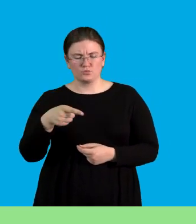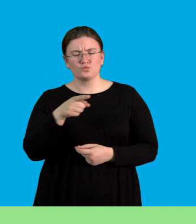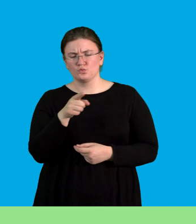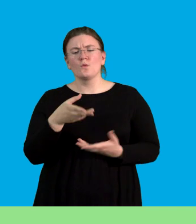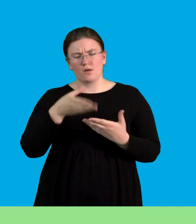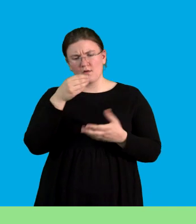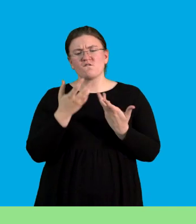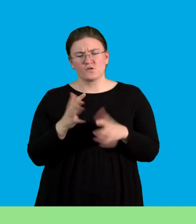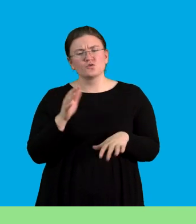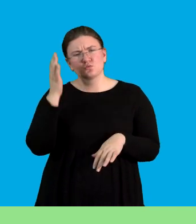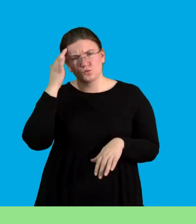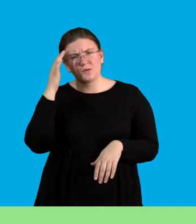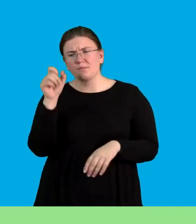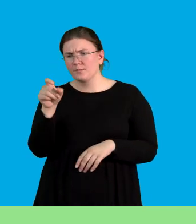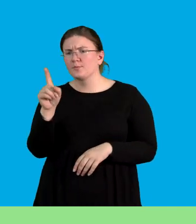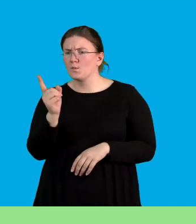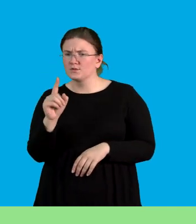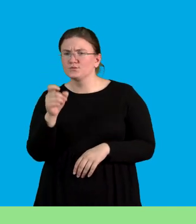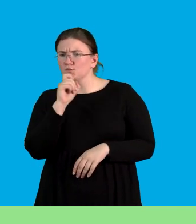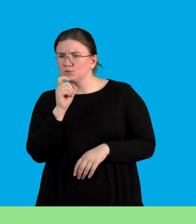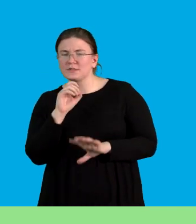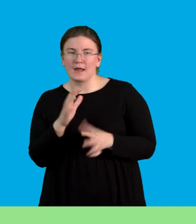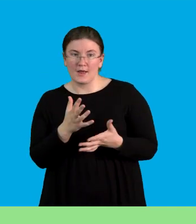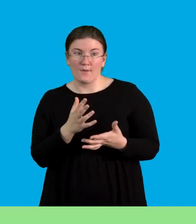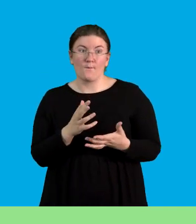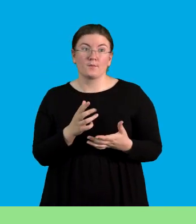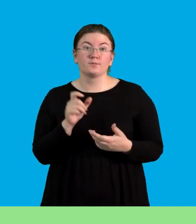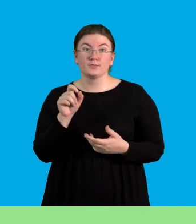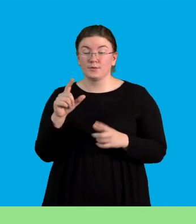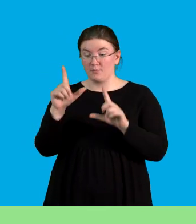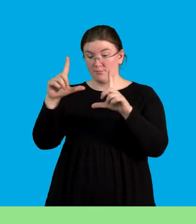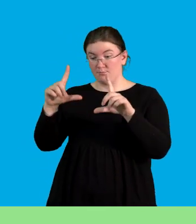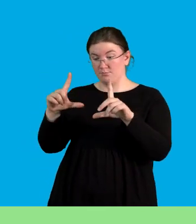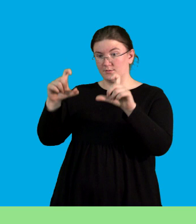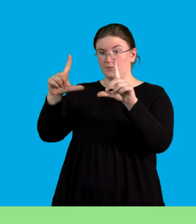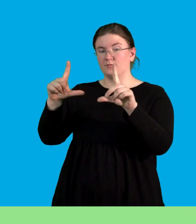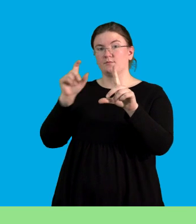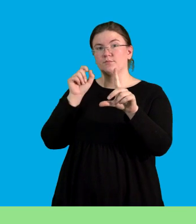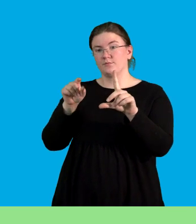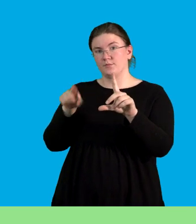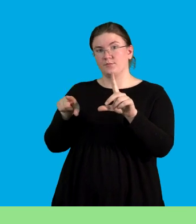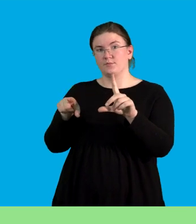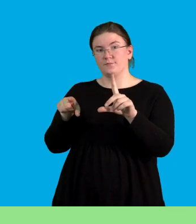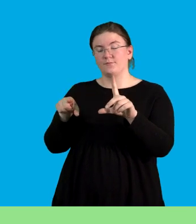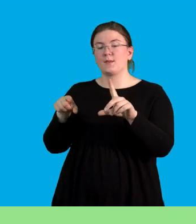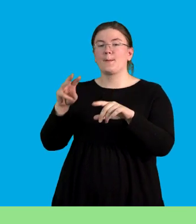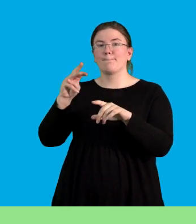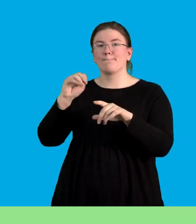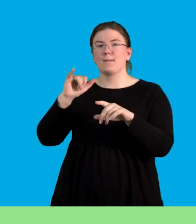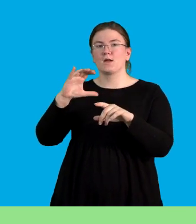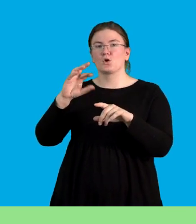know what a micrograph is and what it is used for. So this is basically a photomicrograph or an image of